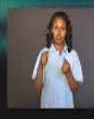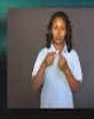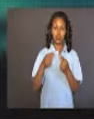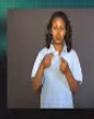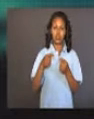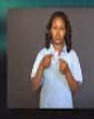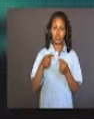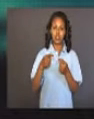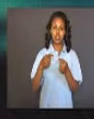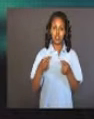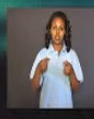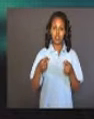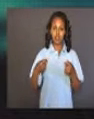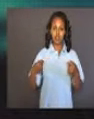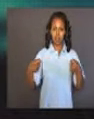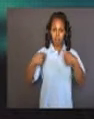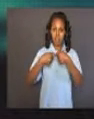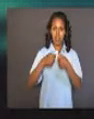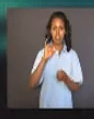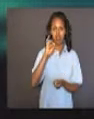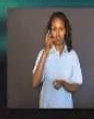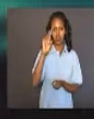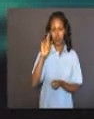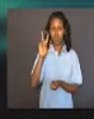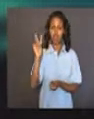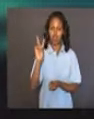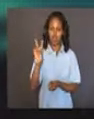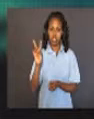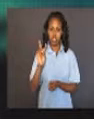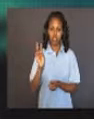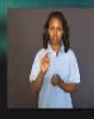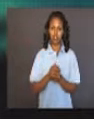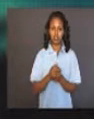to amplify current or voltage,